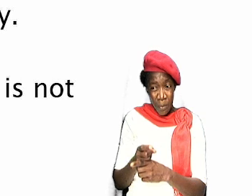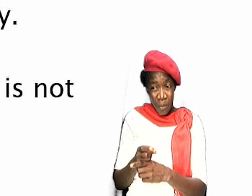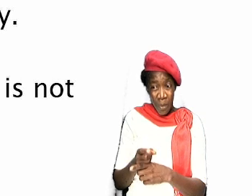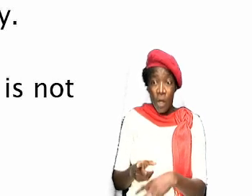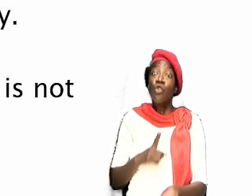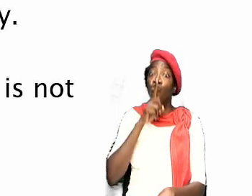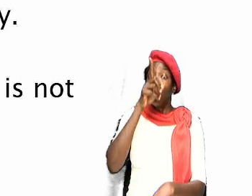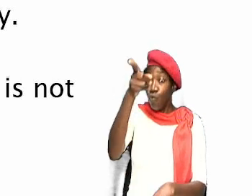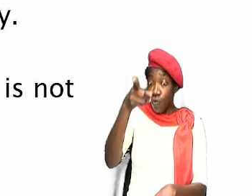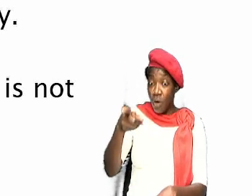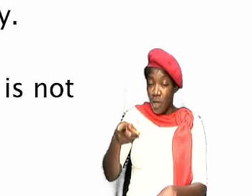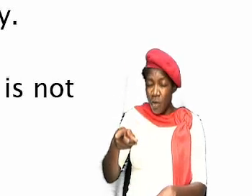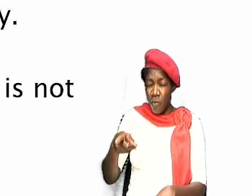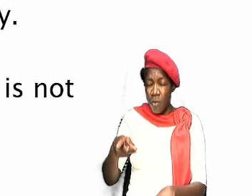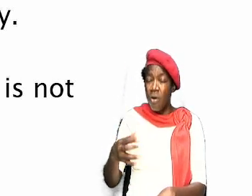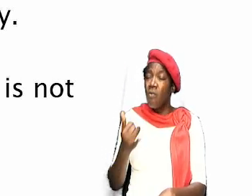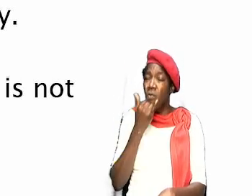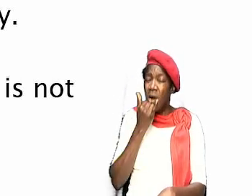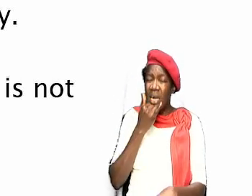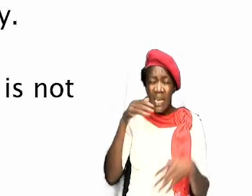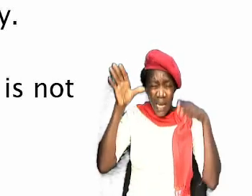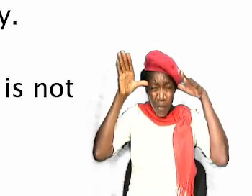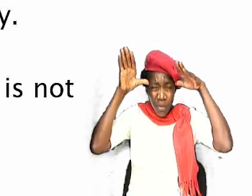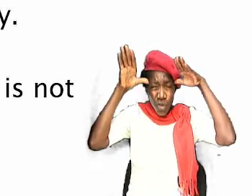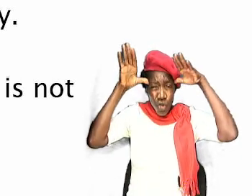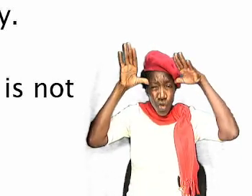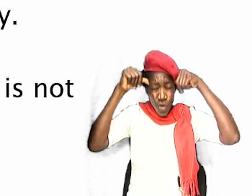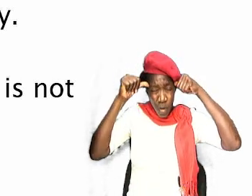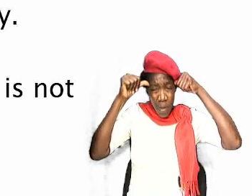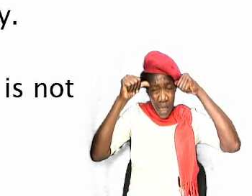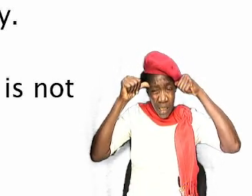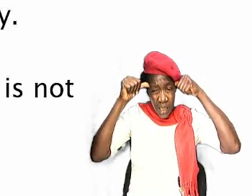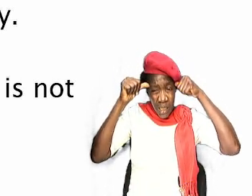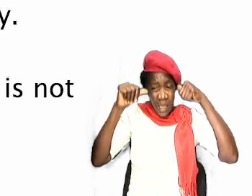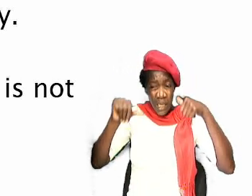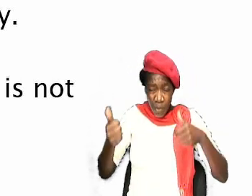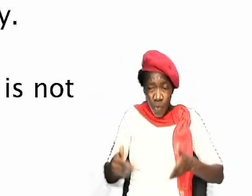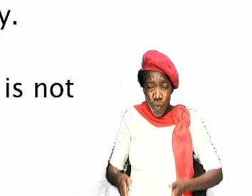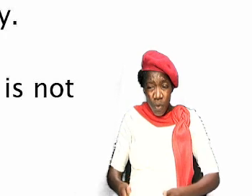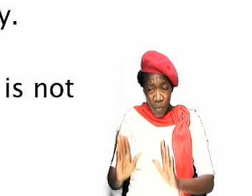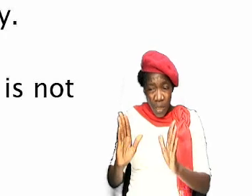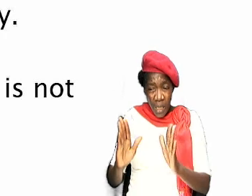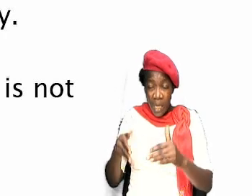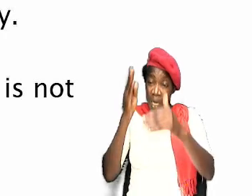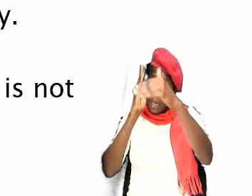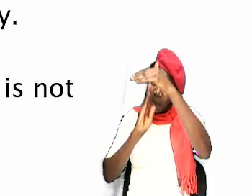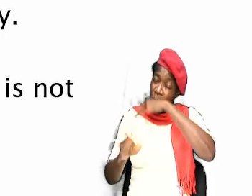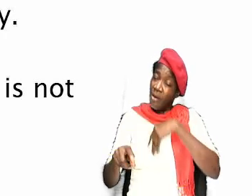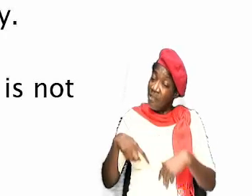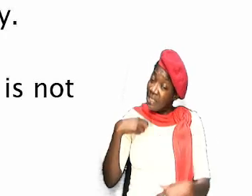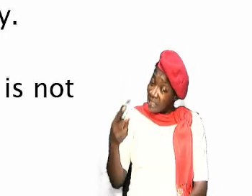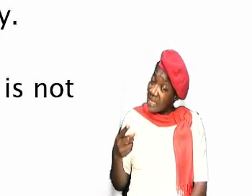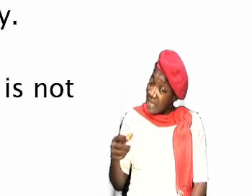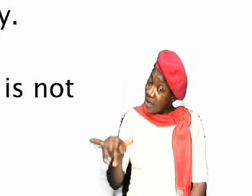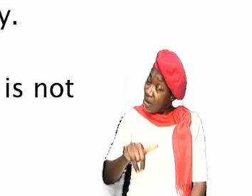was stubborn and set in his own way. The prophet said unto him